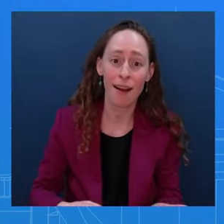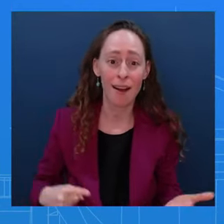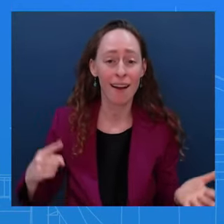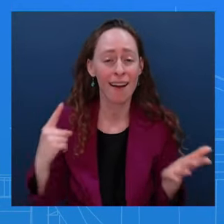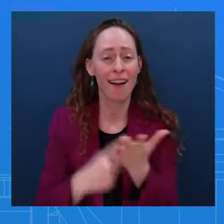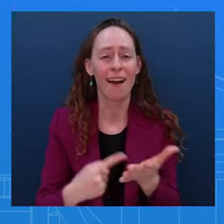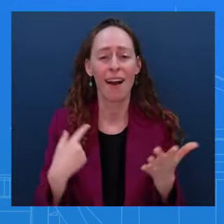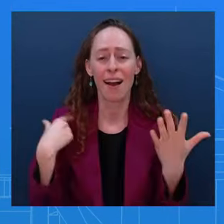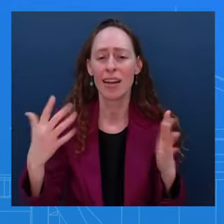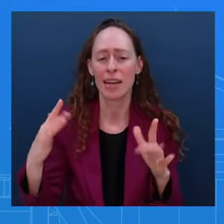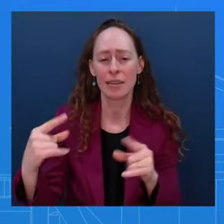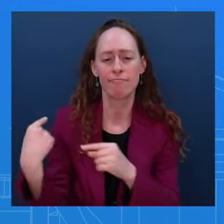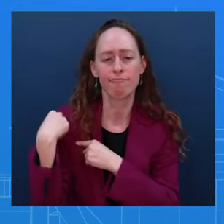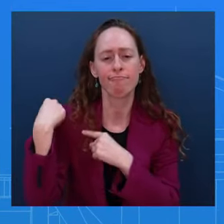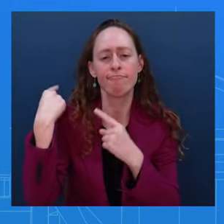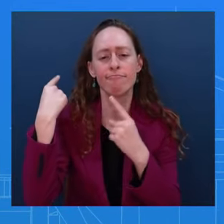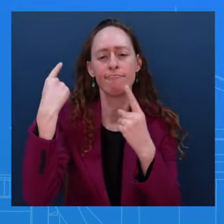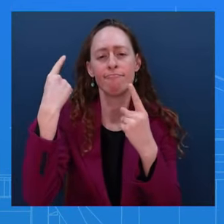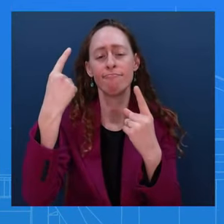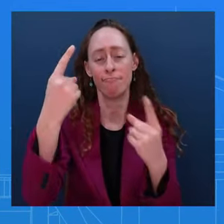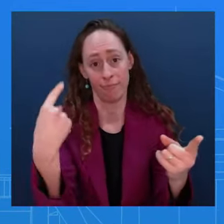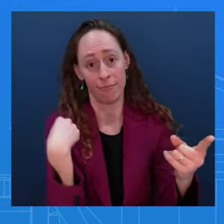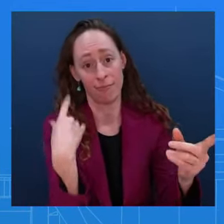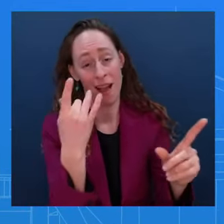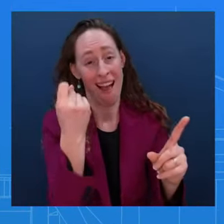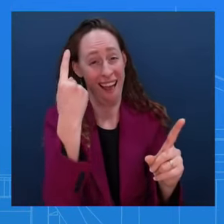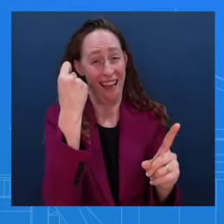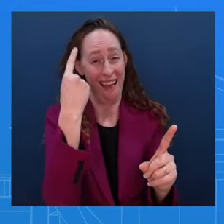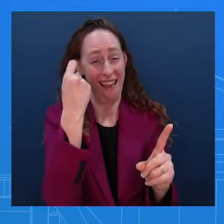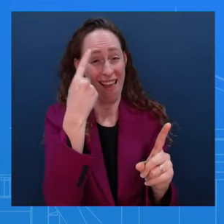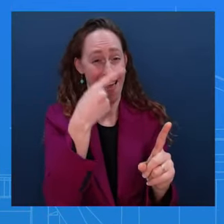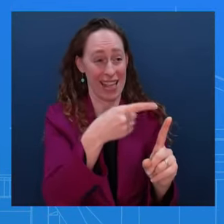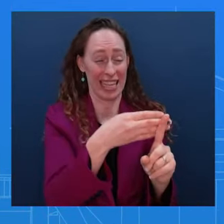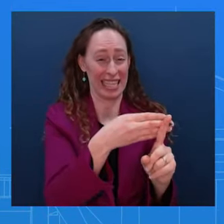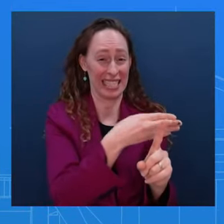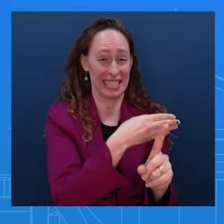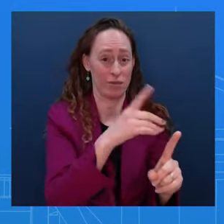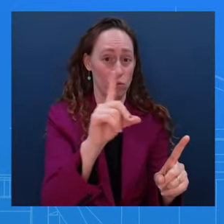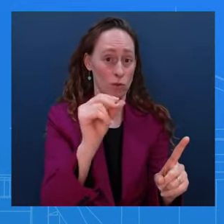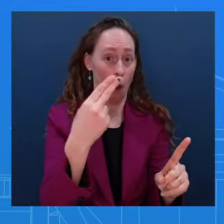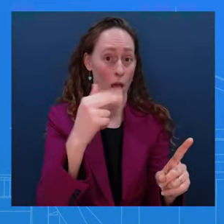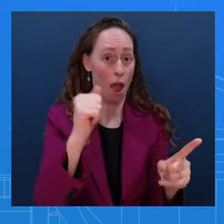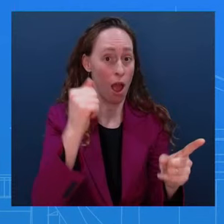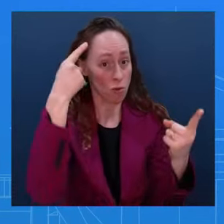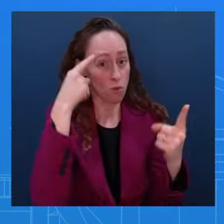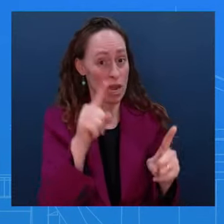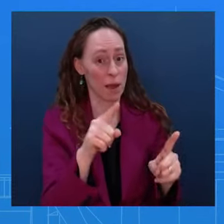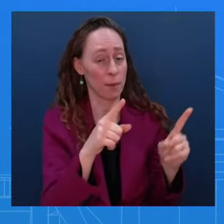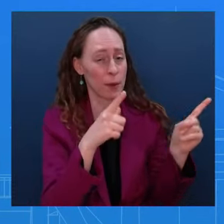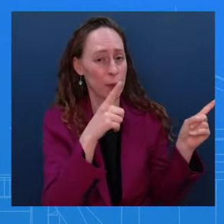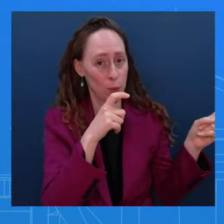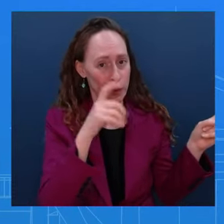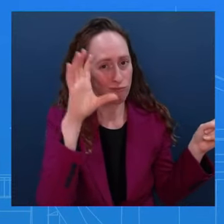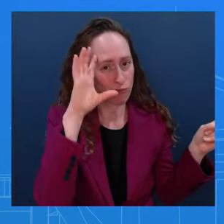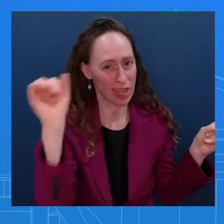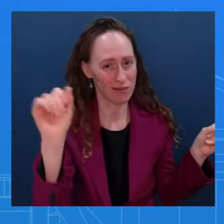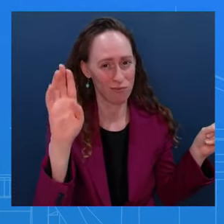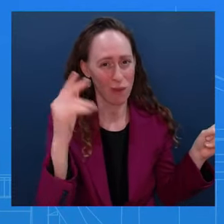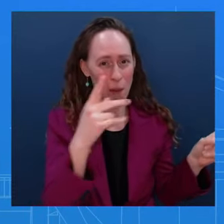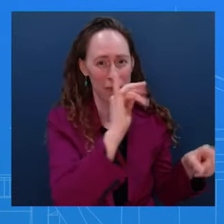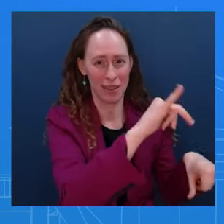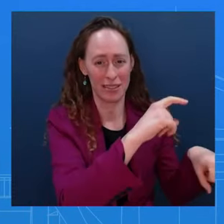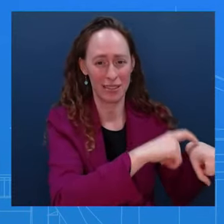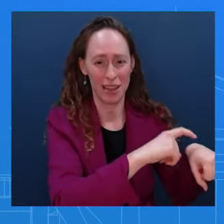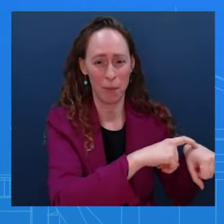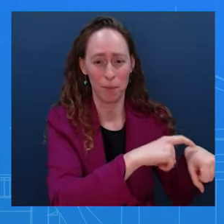that was agreed to by the previous administration. I would point you to every public comment and testimony that we have done before. I don't think I